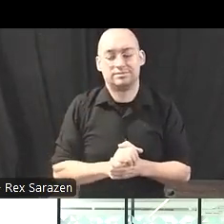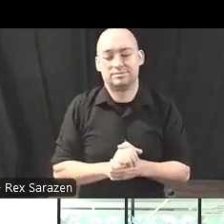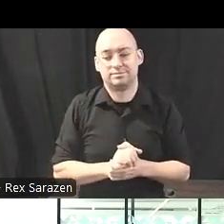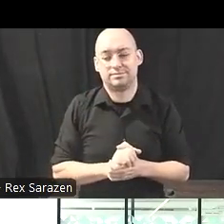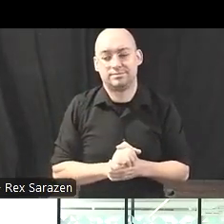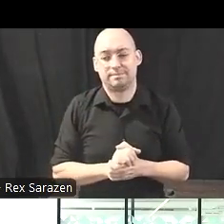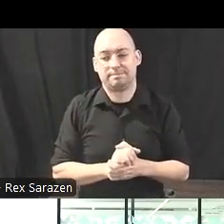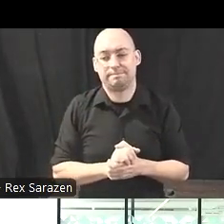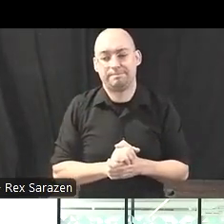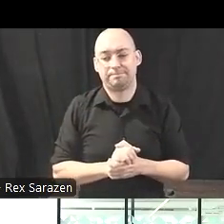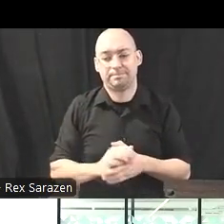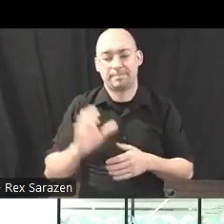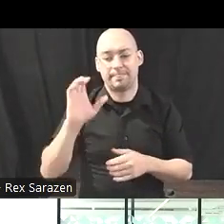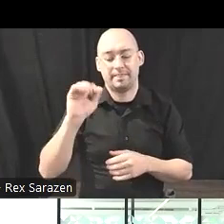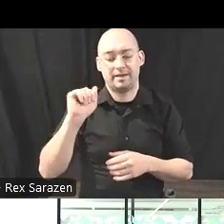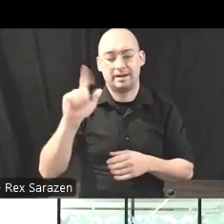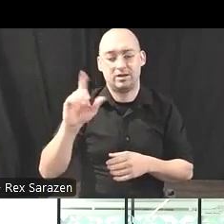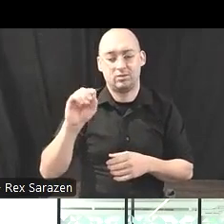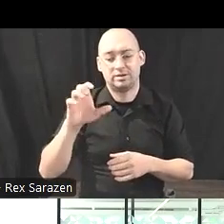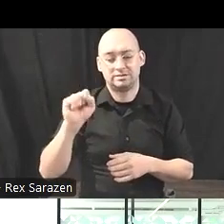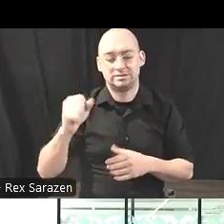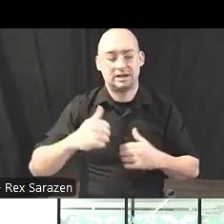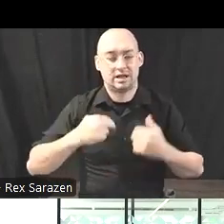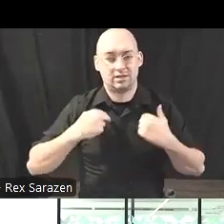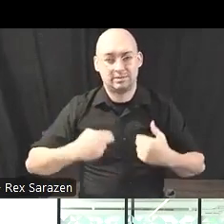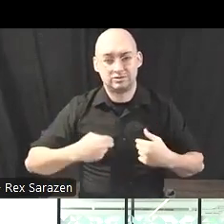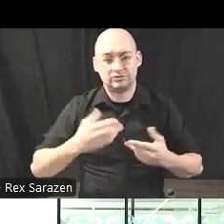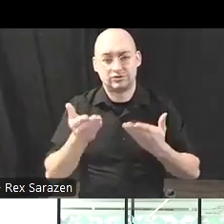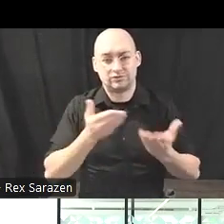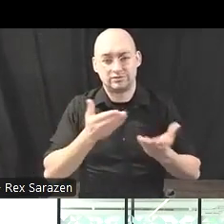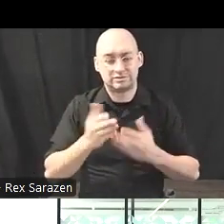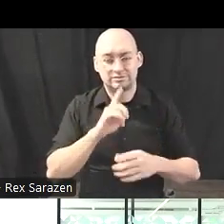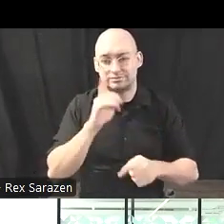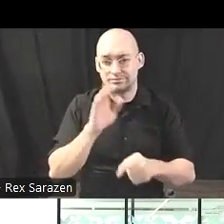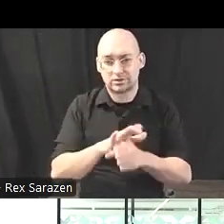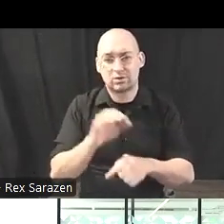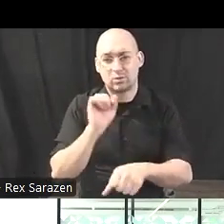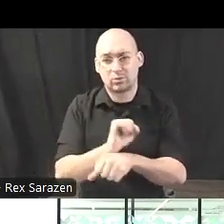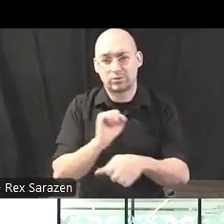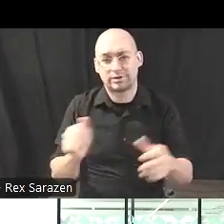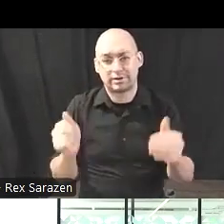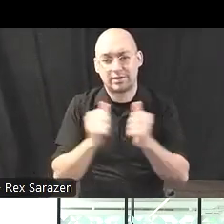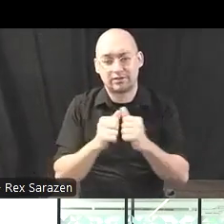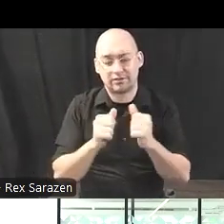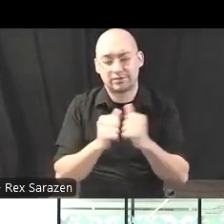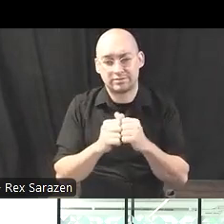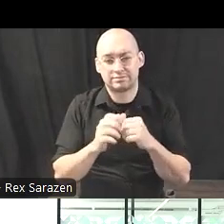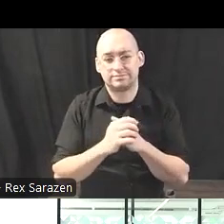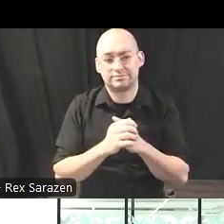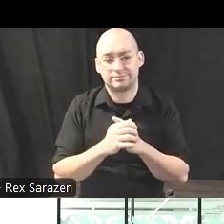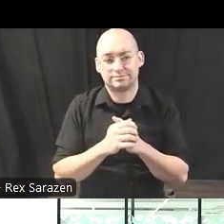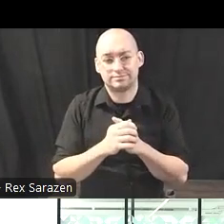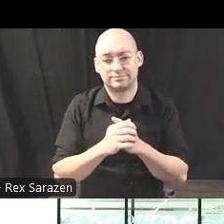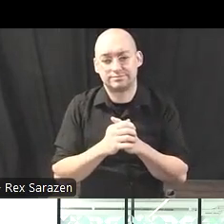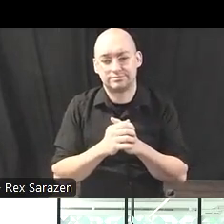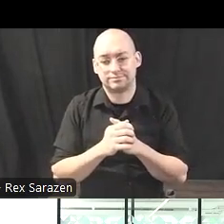Health and Human Services Agency are committed to working on together. And then also really focusing in